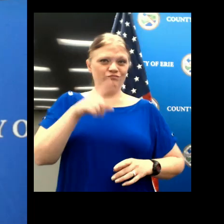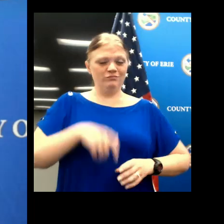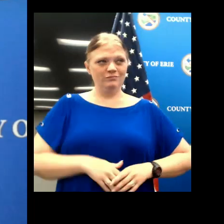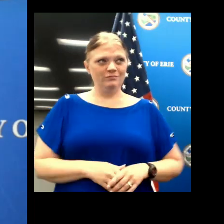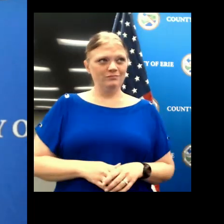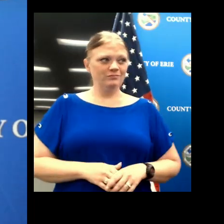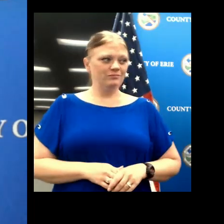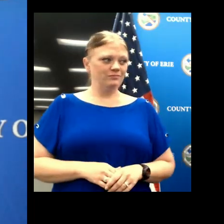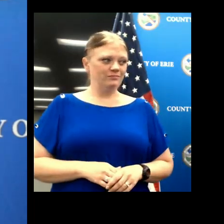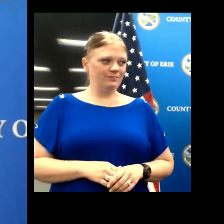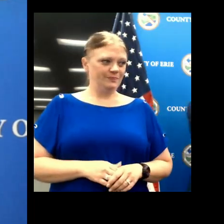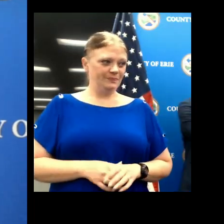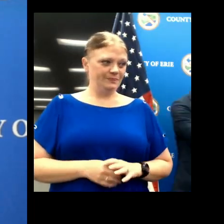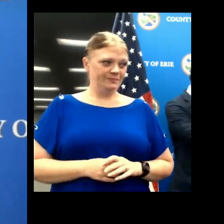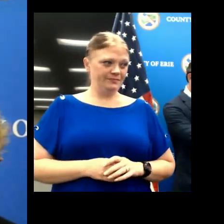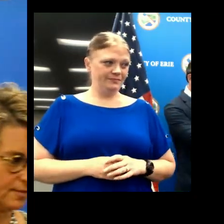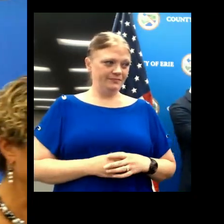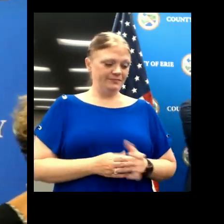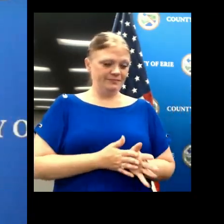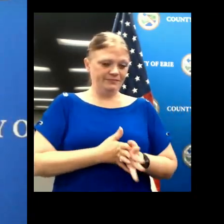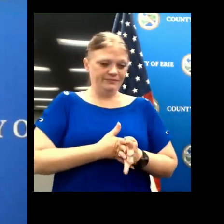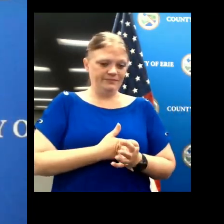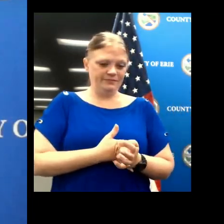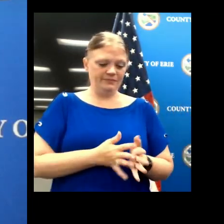Get a slide.